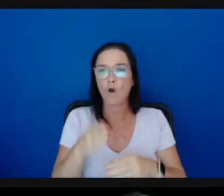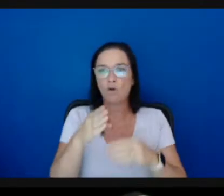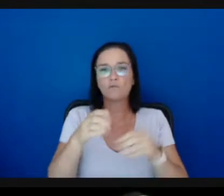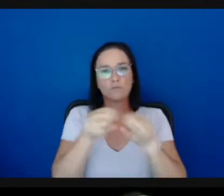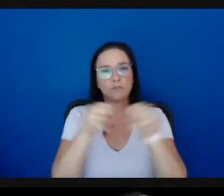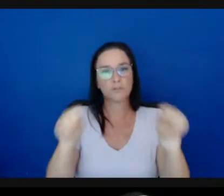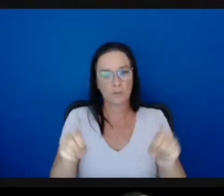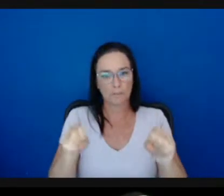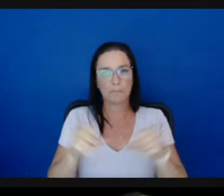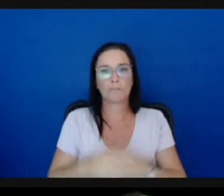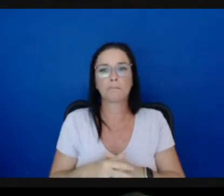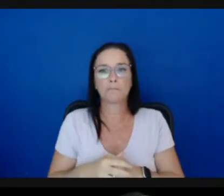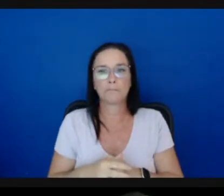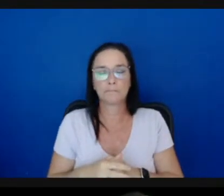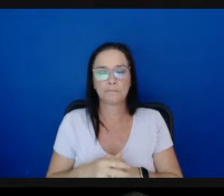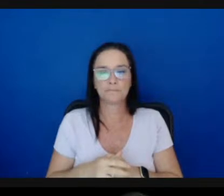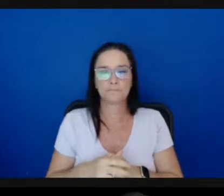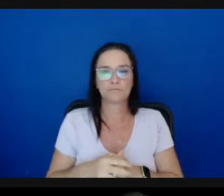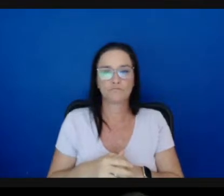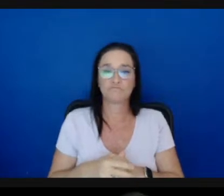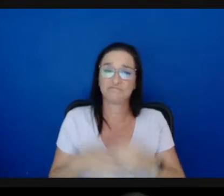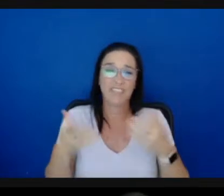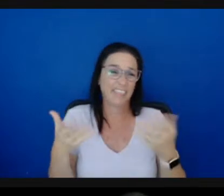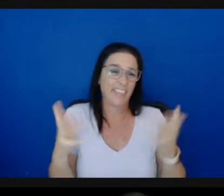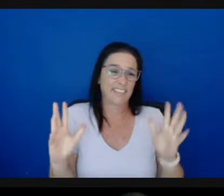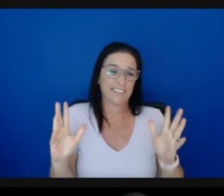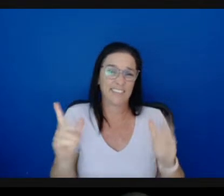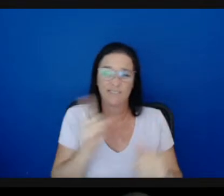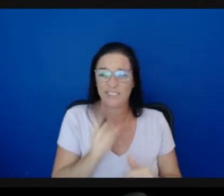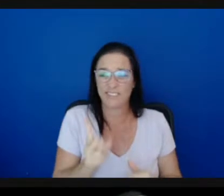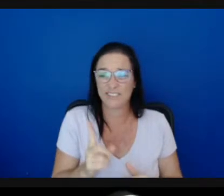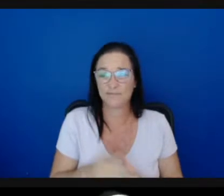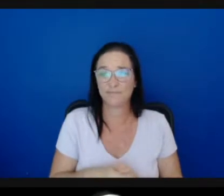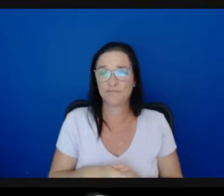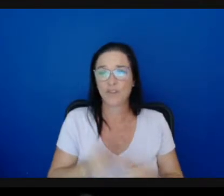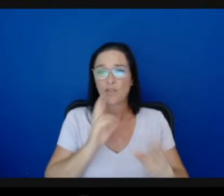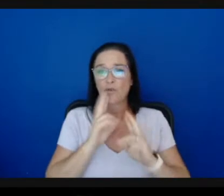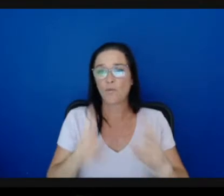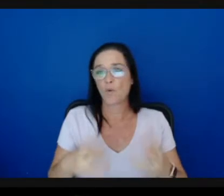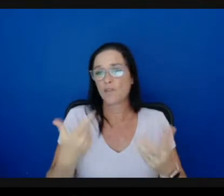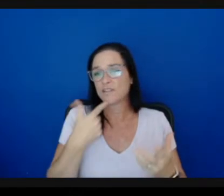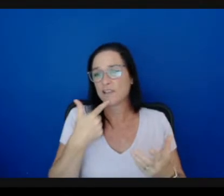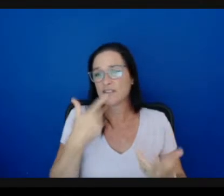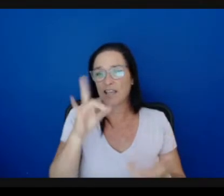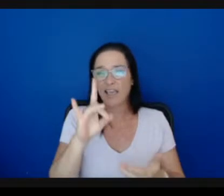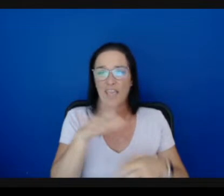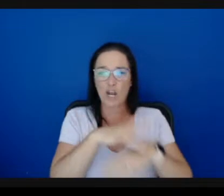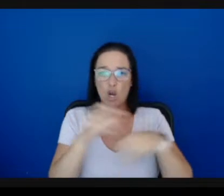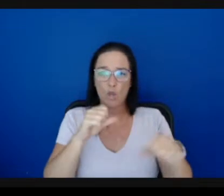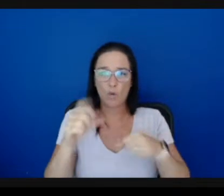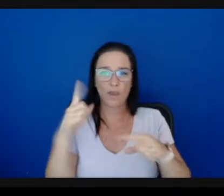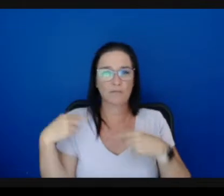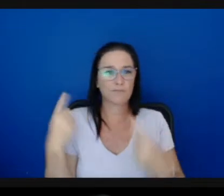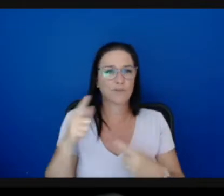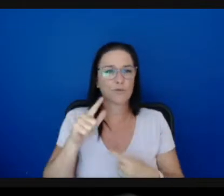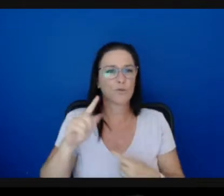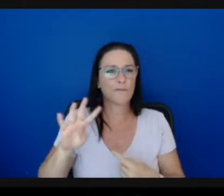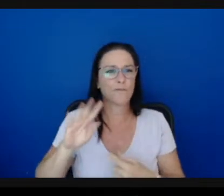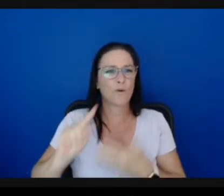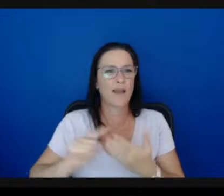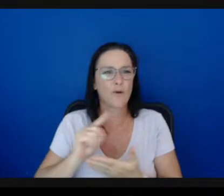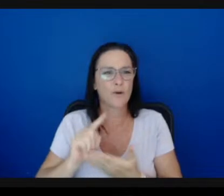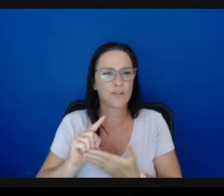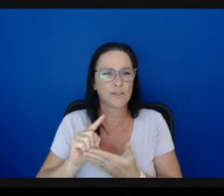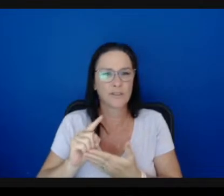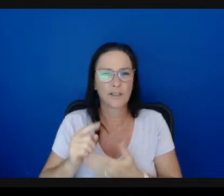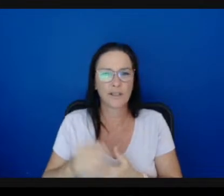And that's basically it. They report 8 earthquakes over the past 24 hours, or there are times